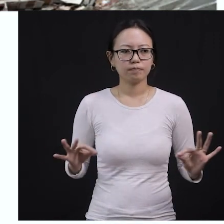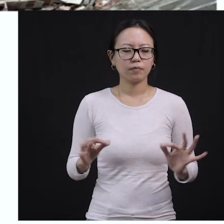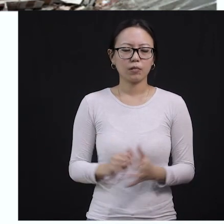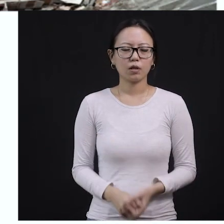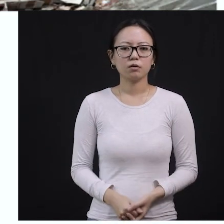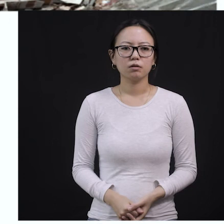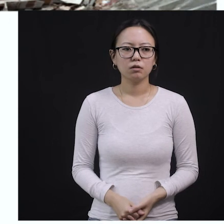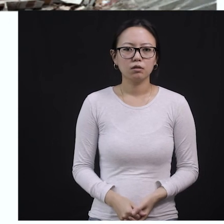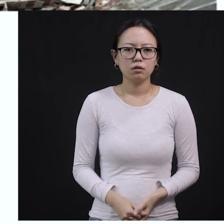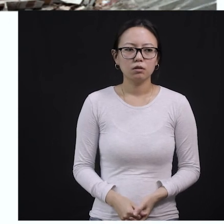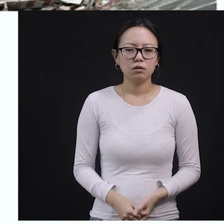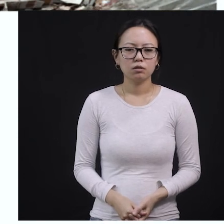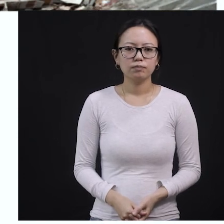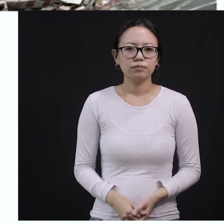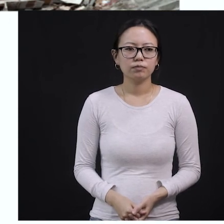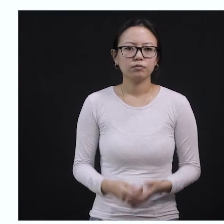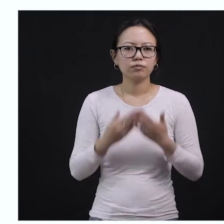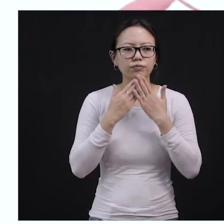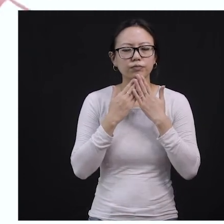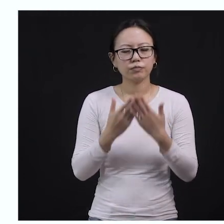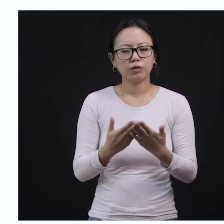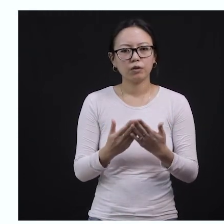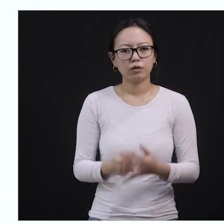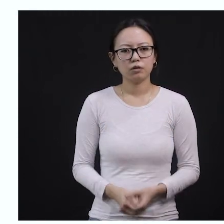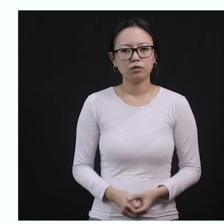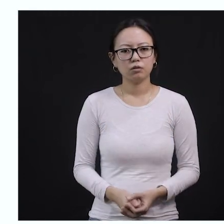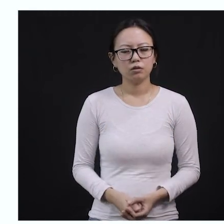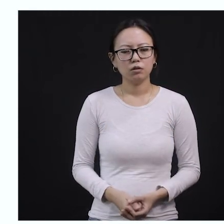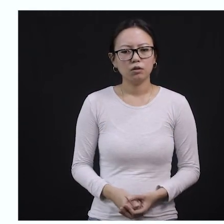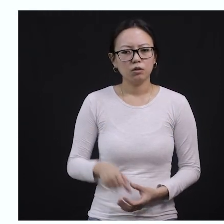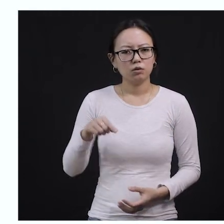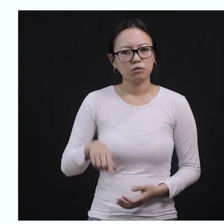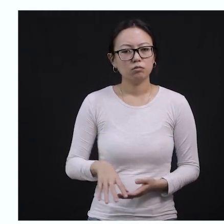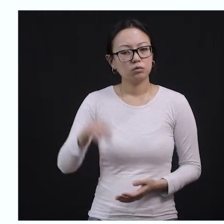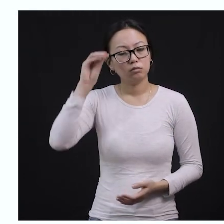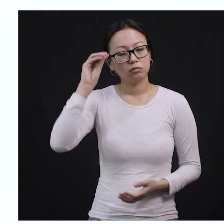emotional strength, okay? So thank you, my dear students. We have learned